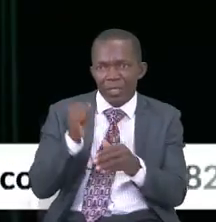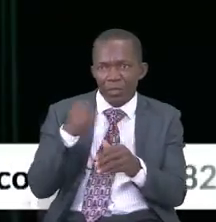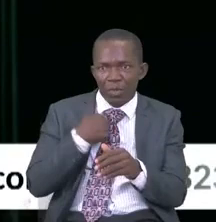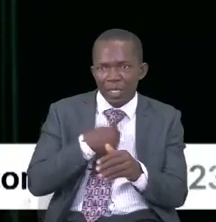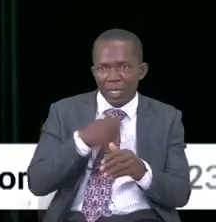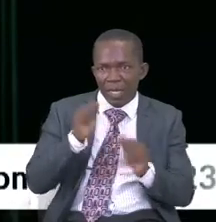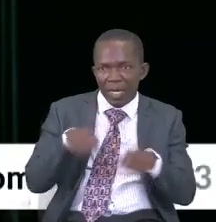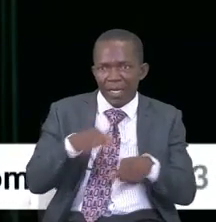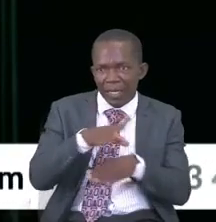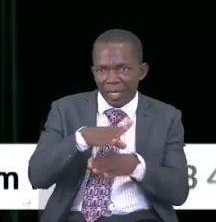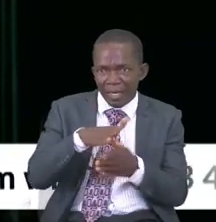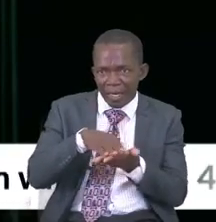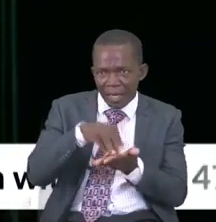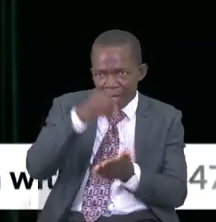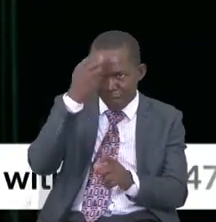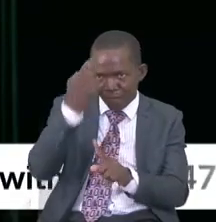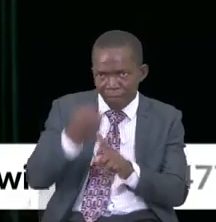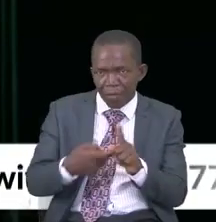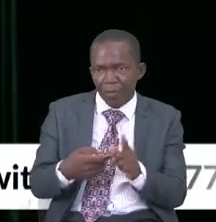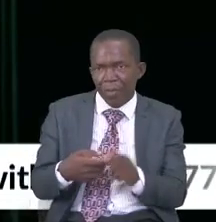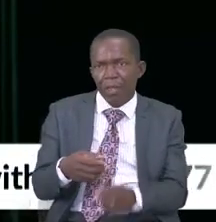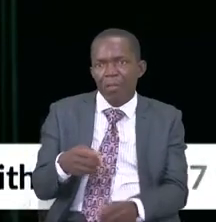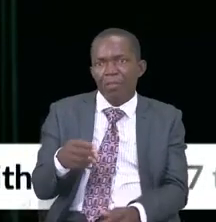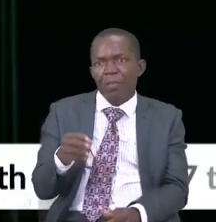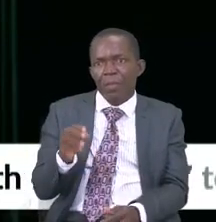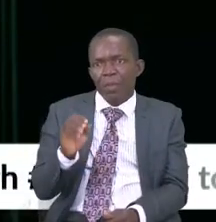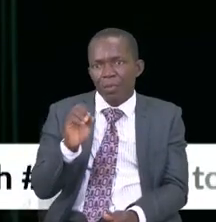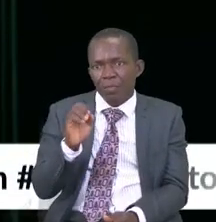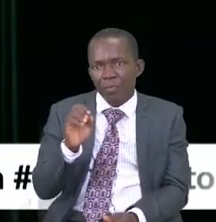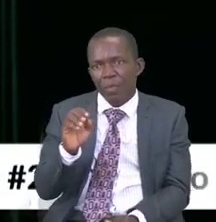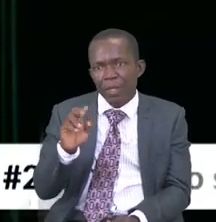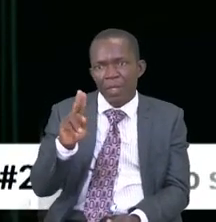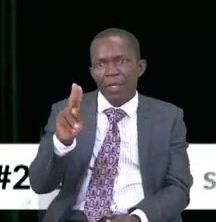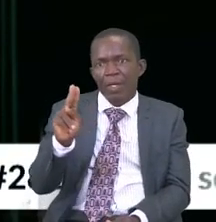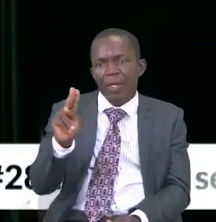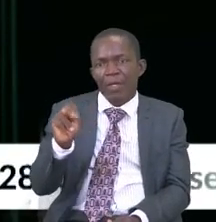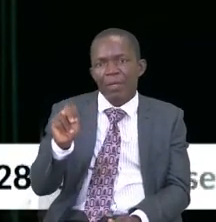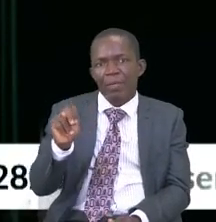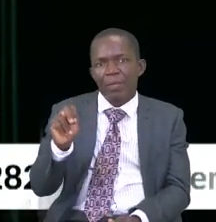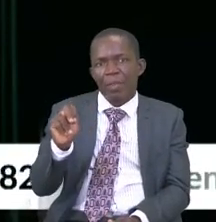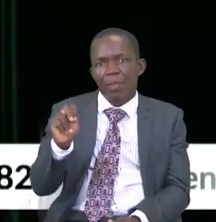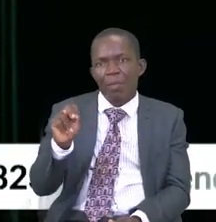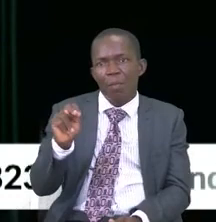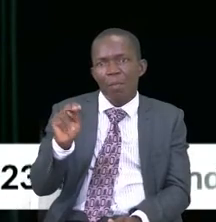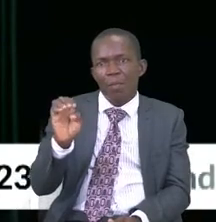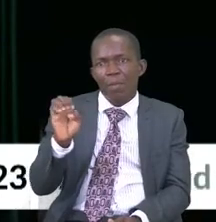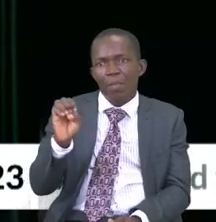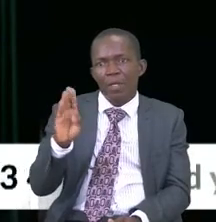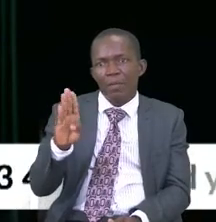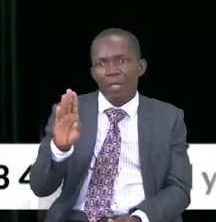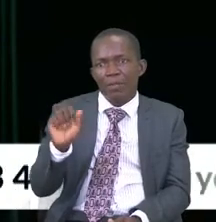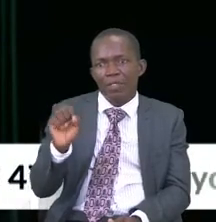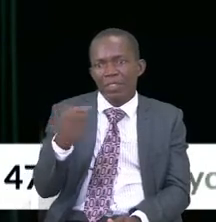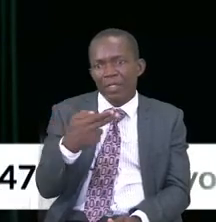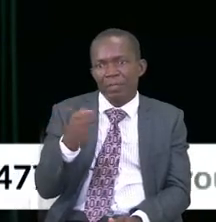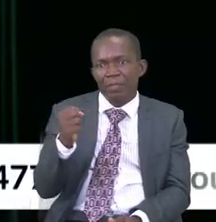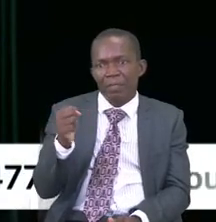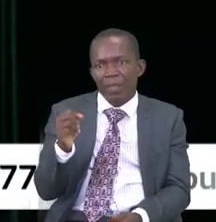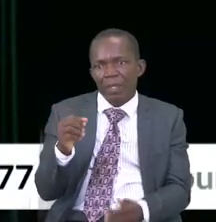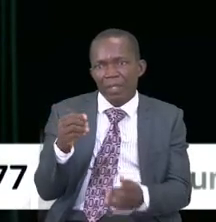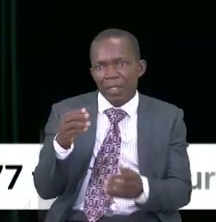Nebuchadnezzar's men. Look at how Nebuchadnezzar built his nation. Think about that. And let's learn from